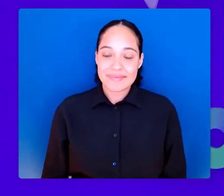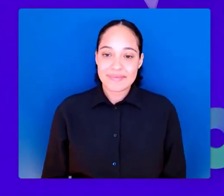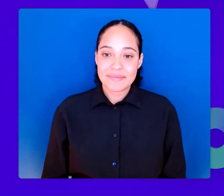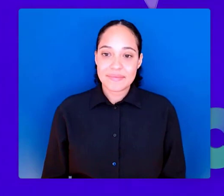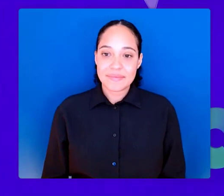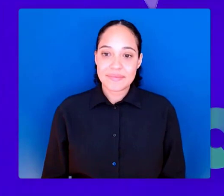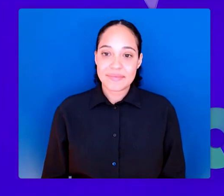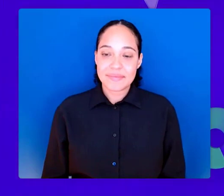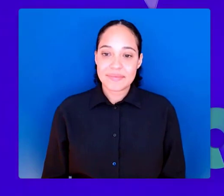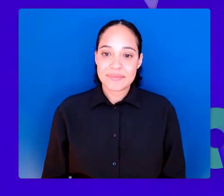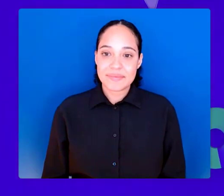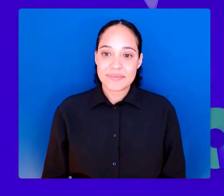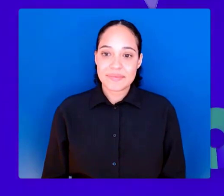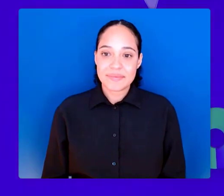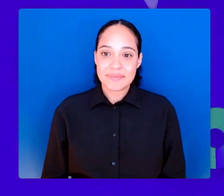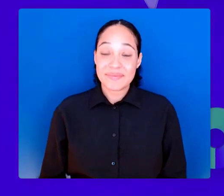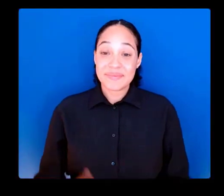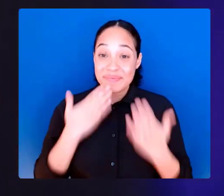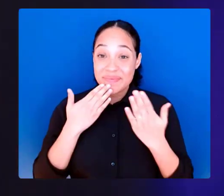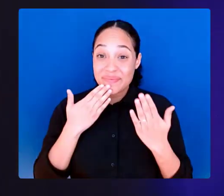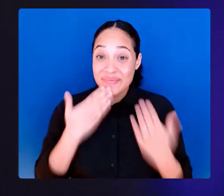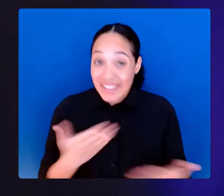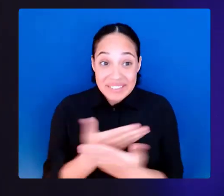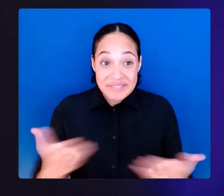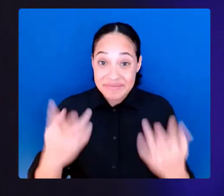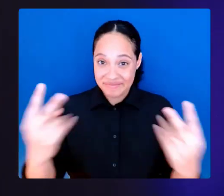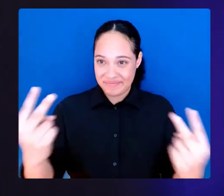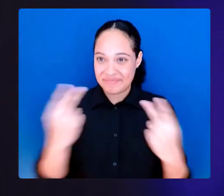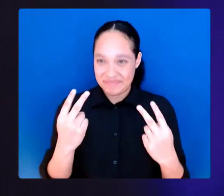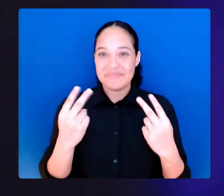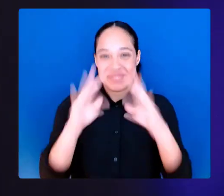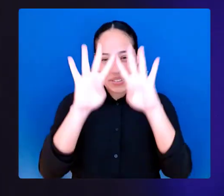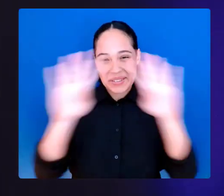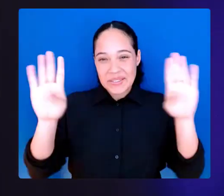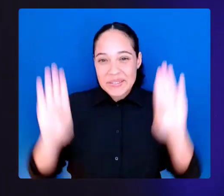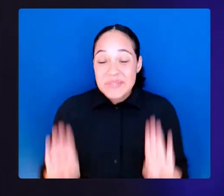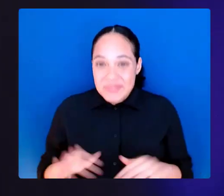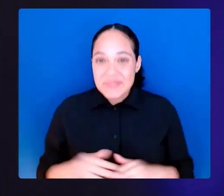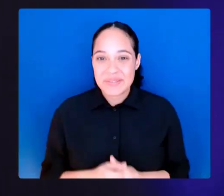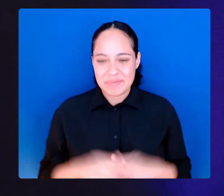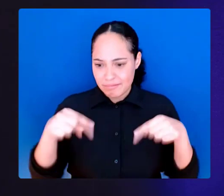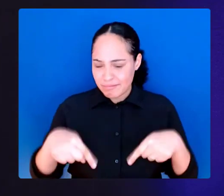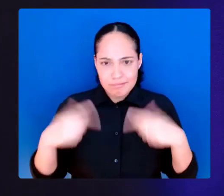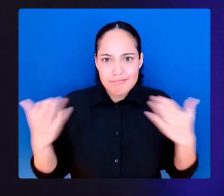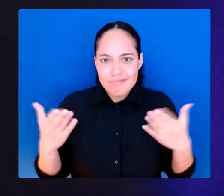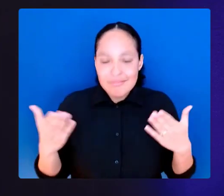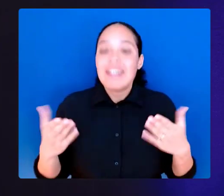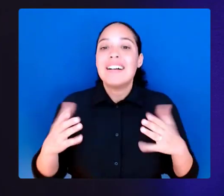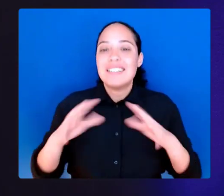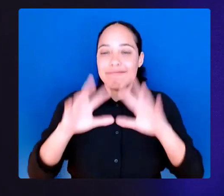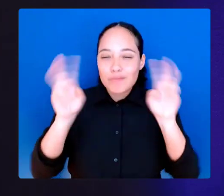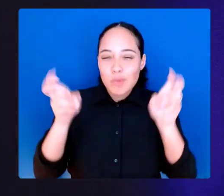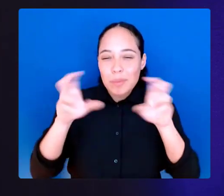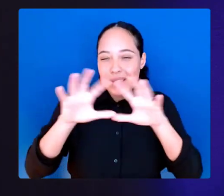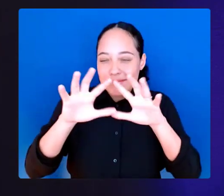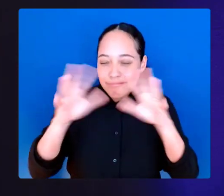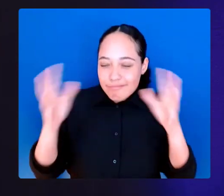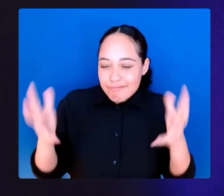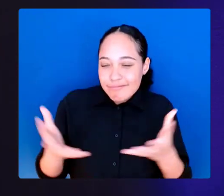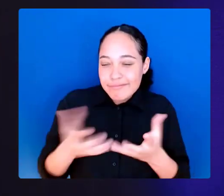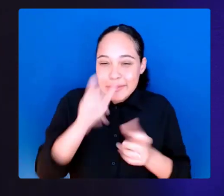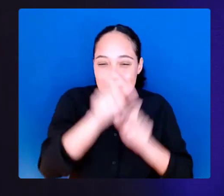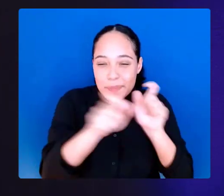computer vision, some of them are a PhD in computer vision sort of thing. So diverse people coming in from diverse industries, but we have a